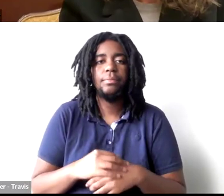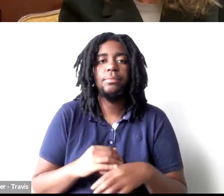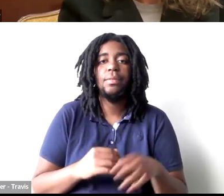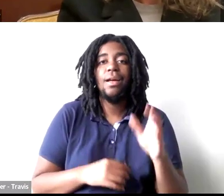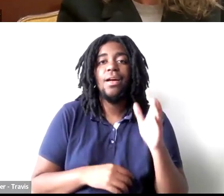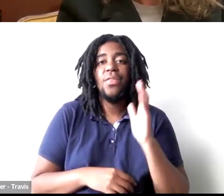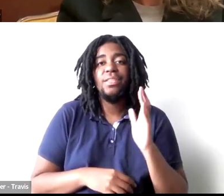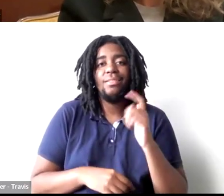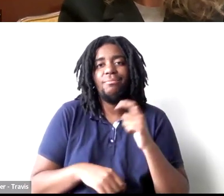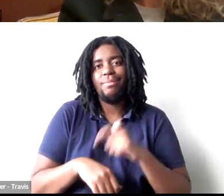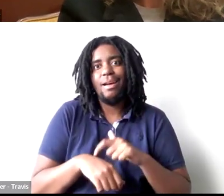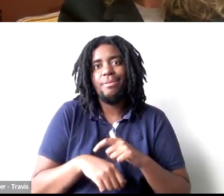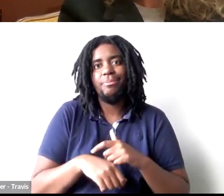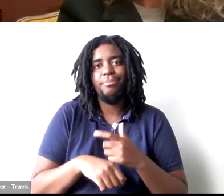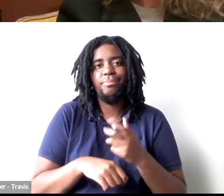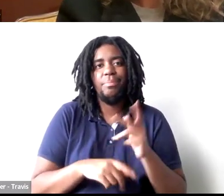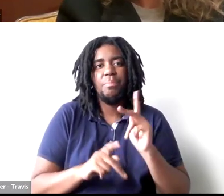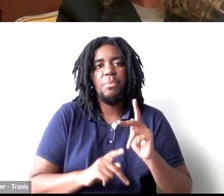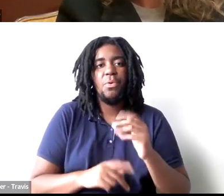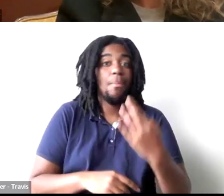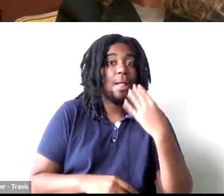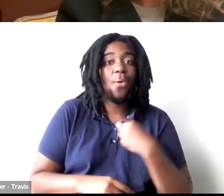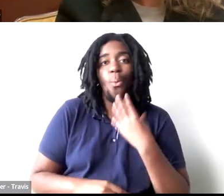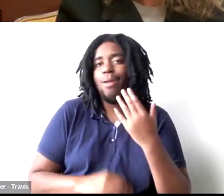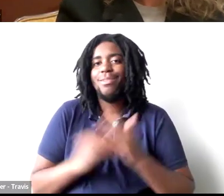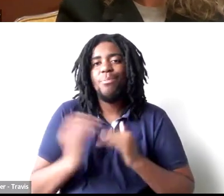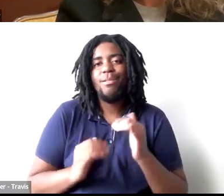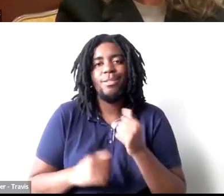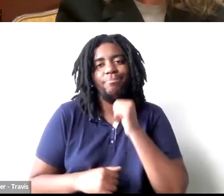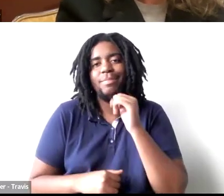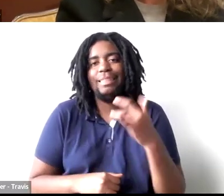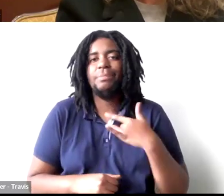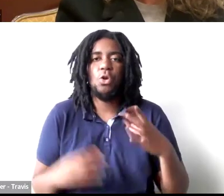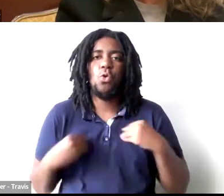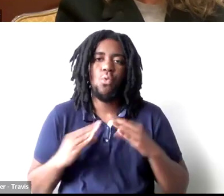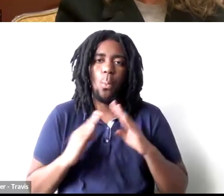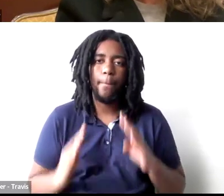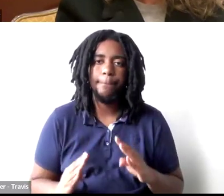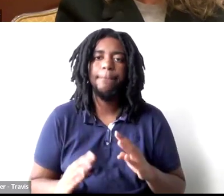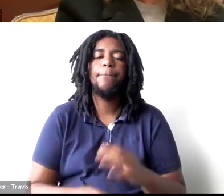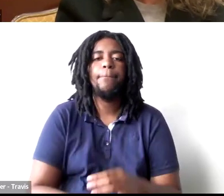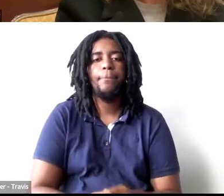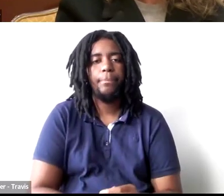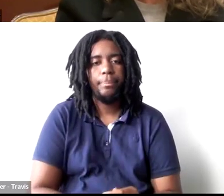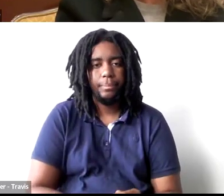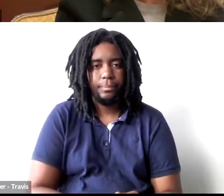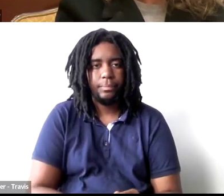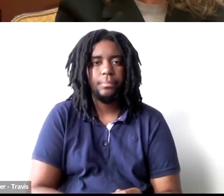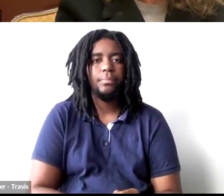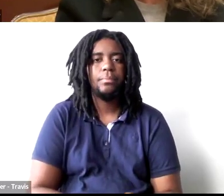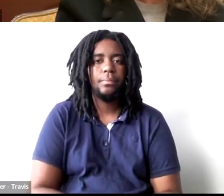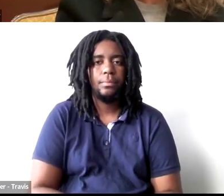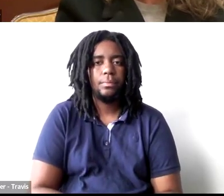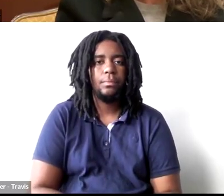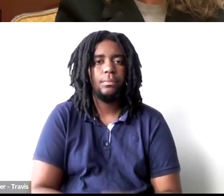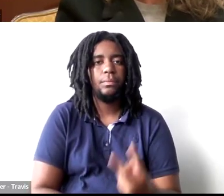their own homes. So yeah, he's put in the chat that a 2-story frame house on a 14 by 36 foot